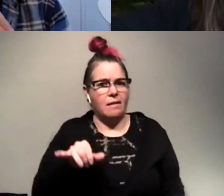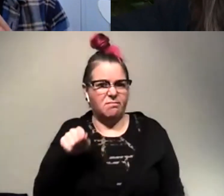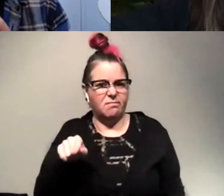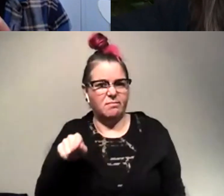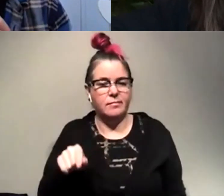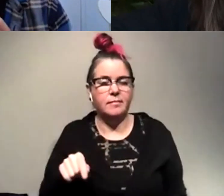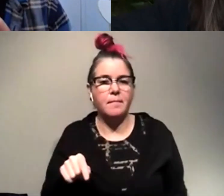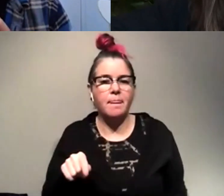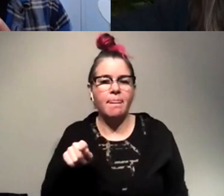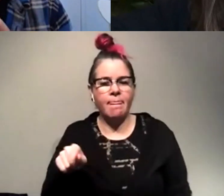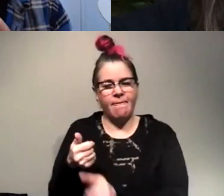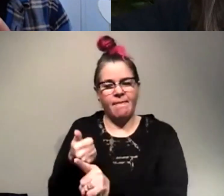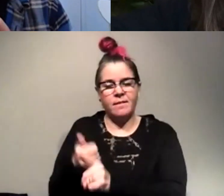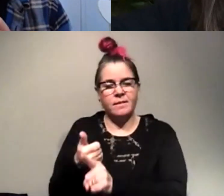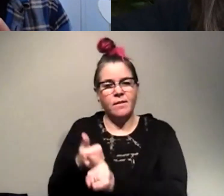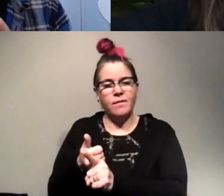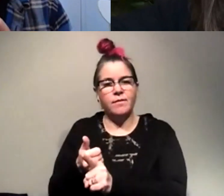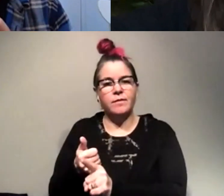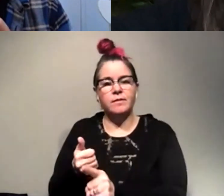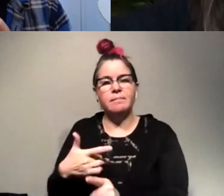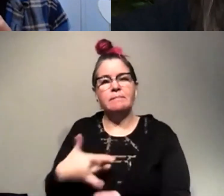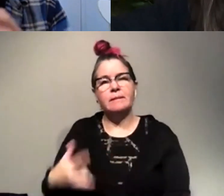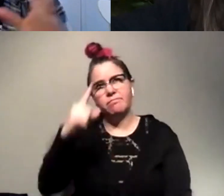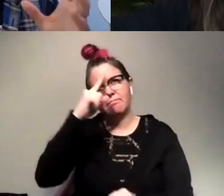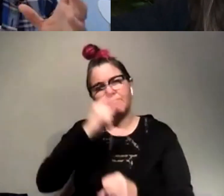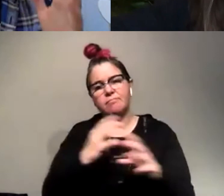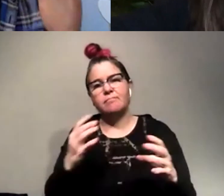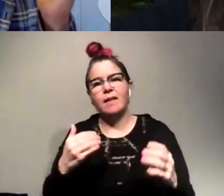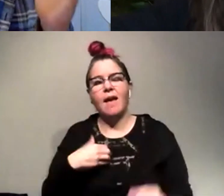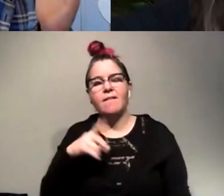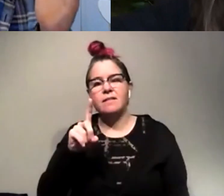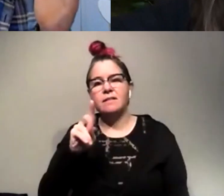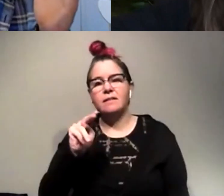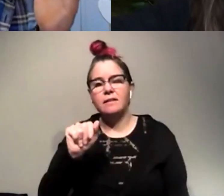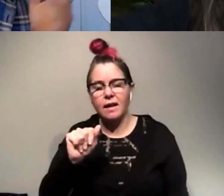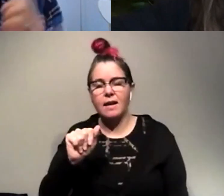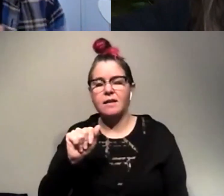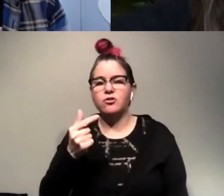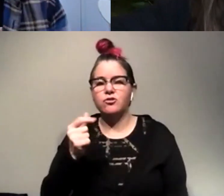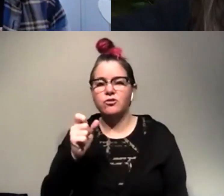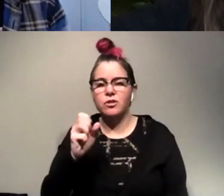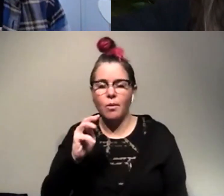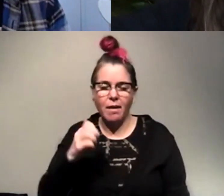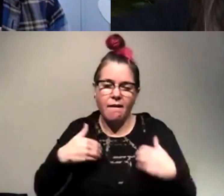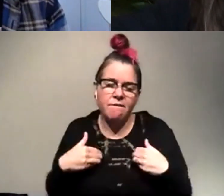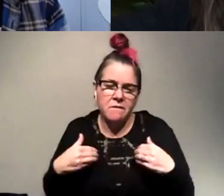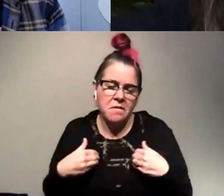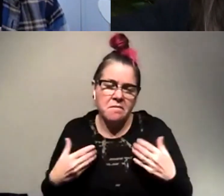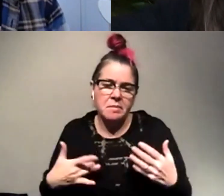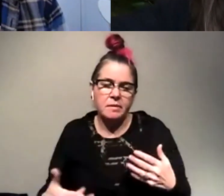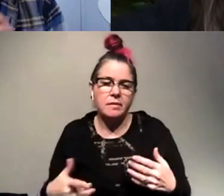this thing, we normally think of things as having DNA and having a genome. And this